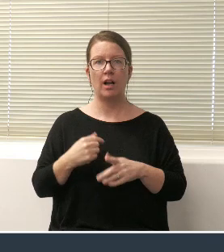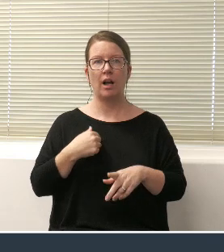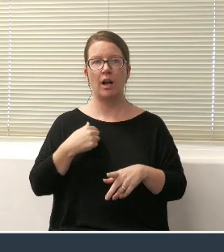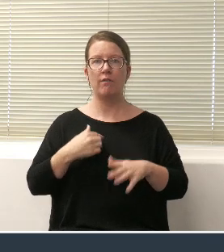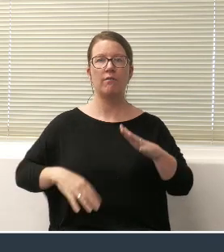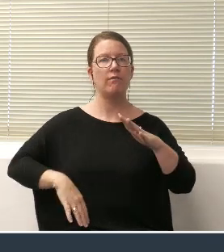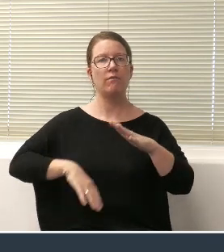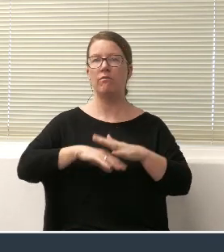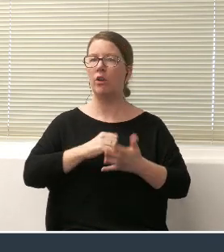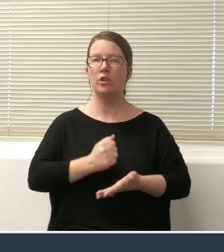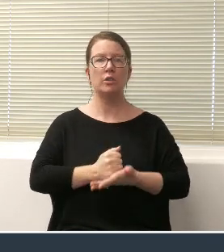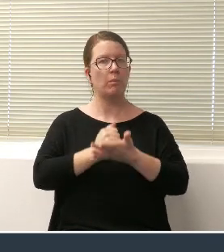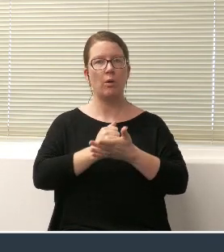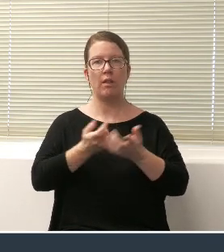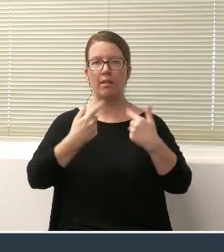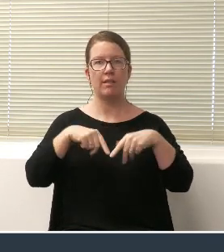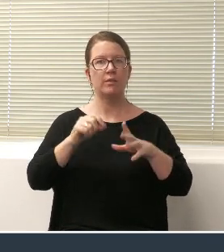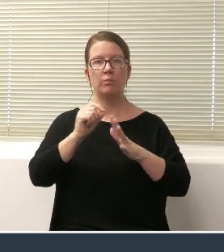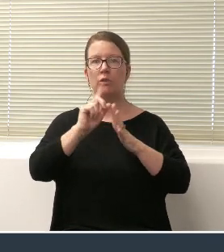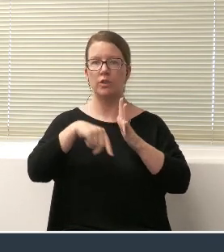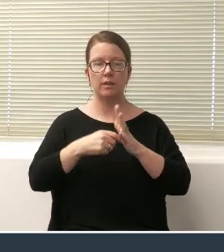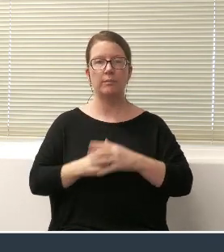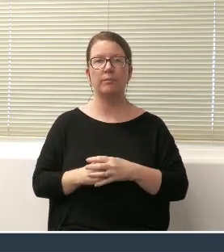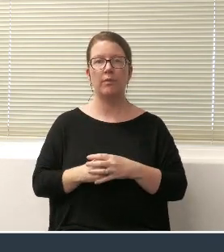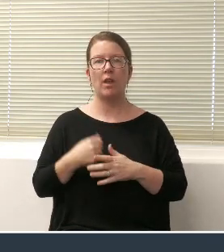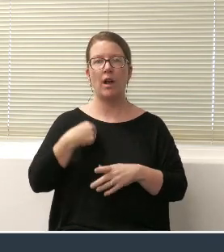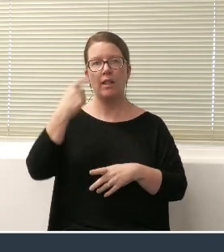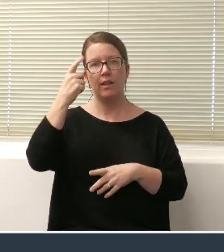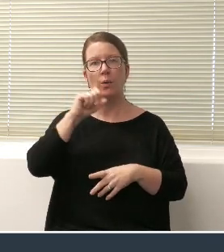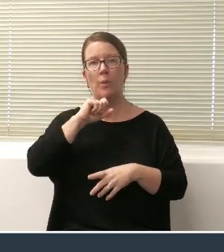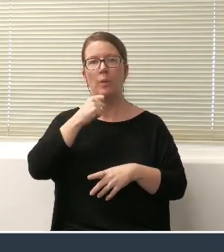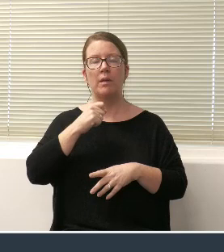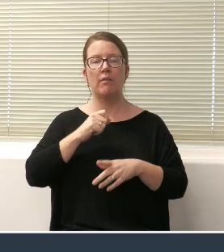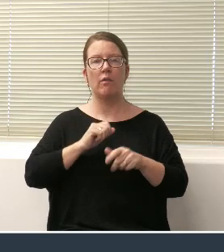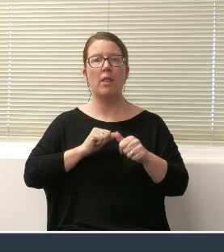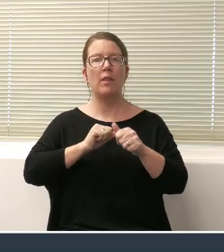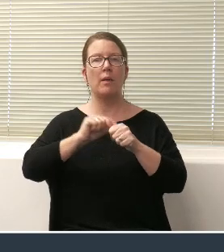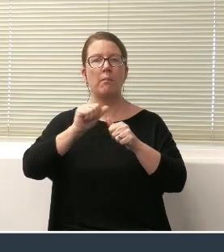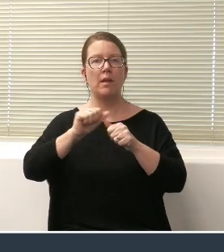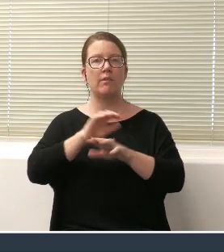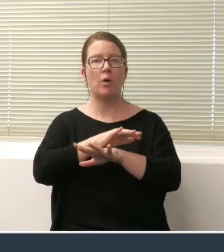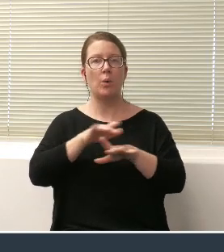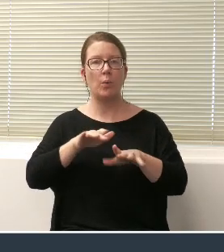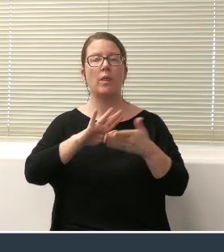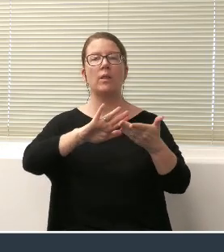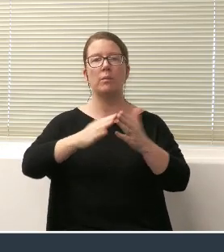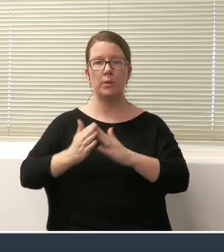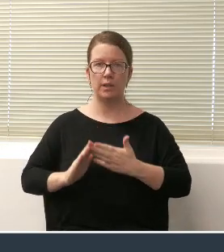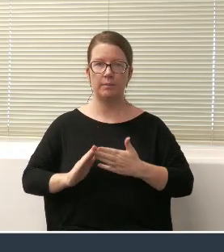just fully support this, and I believe it's for the betterment of the community